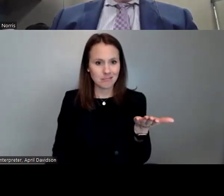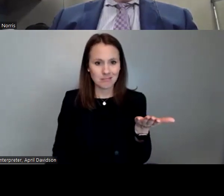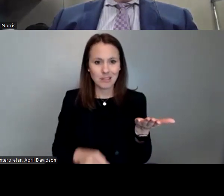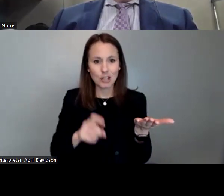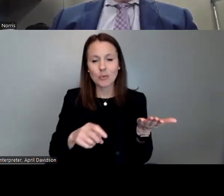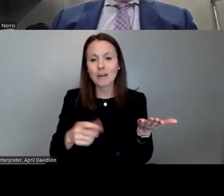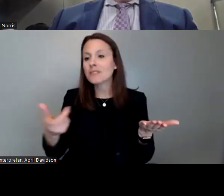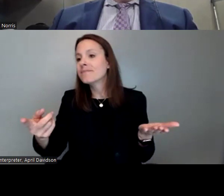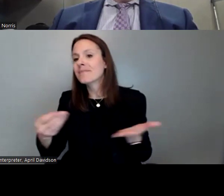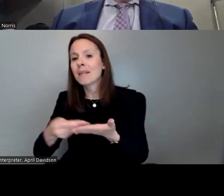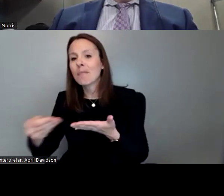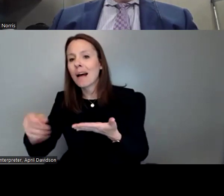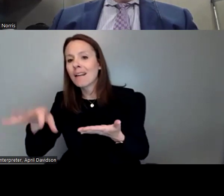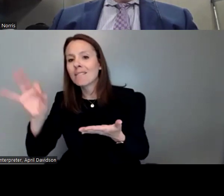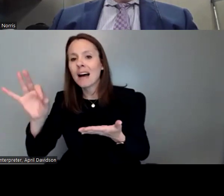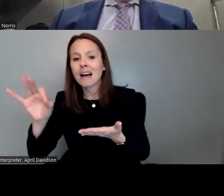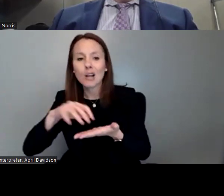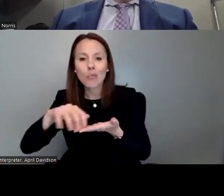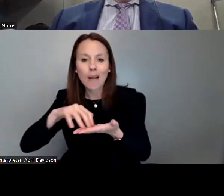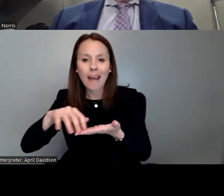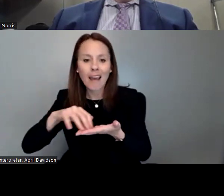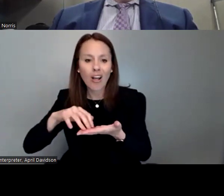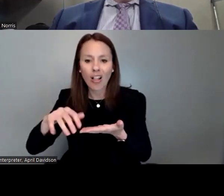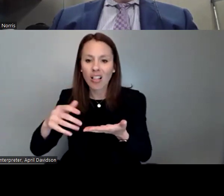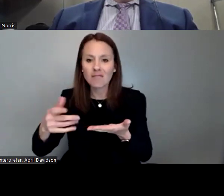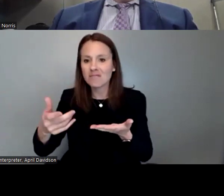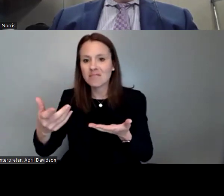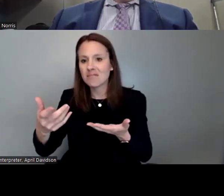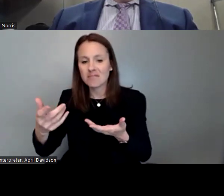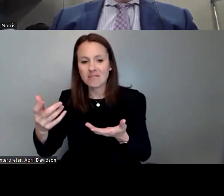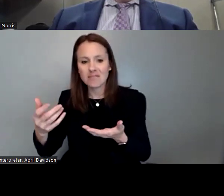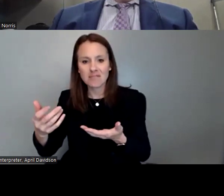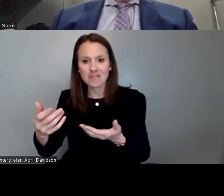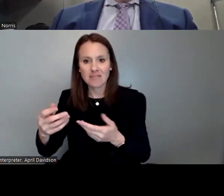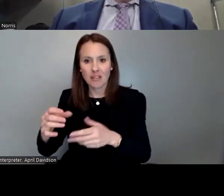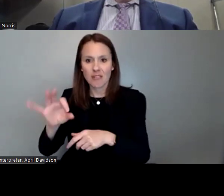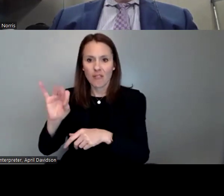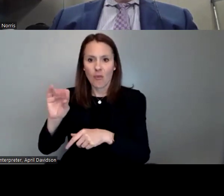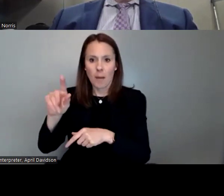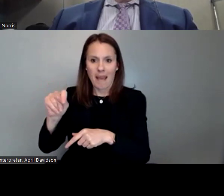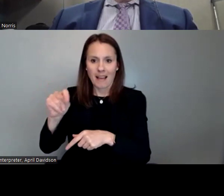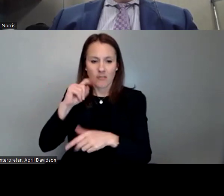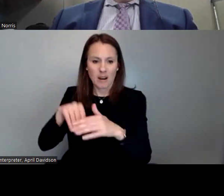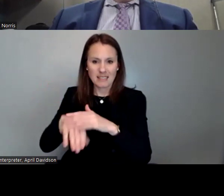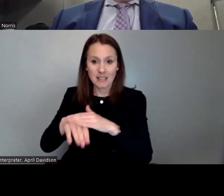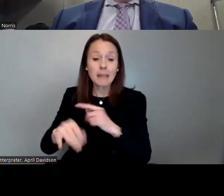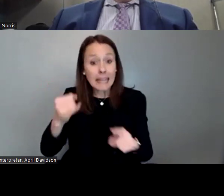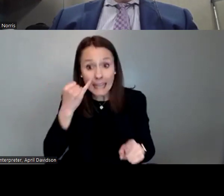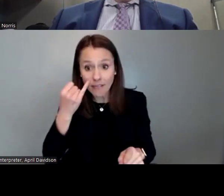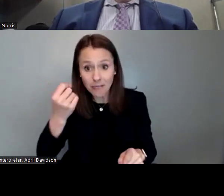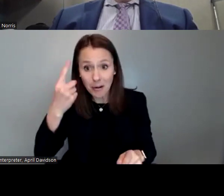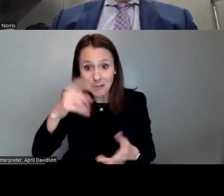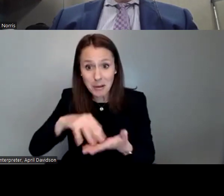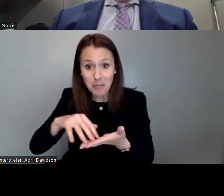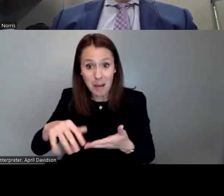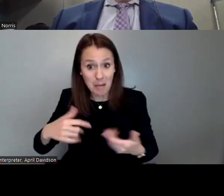Braille, I suppose, transcription of them for them to be accessible if a person understands Braille, which